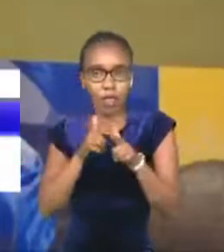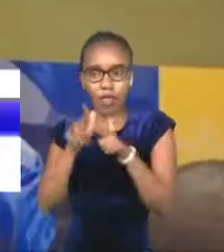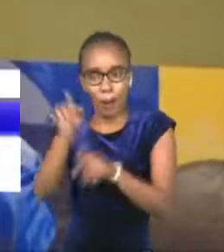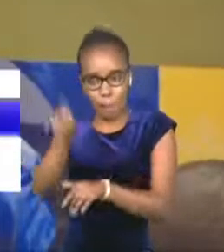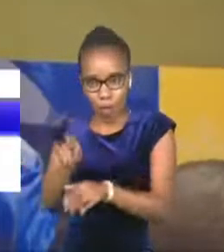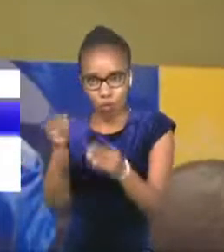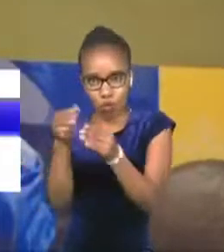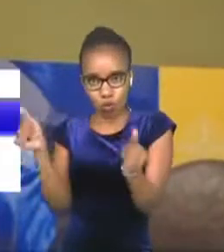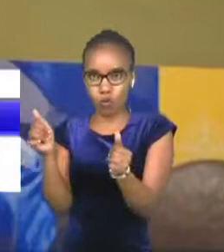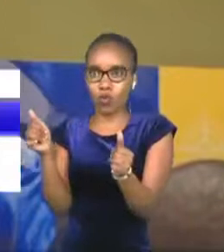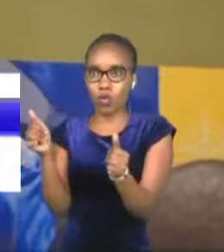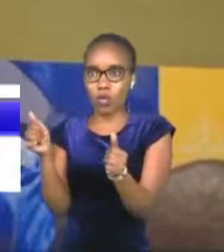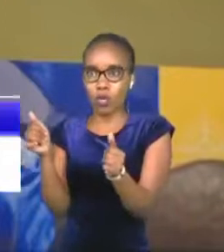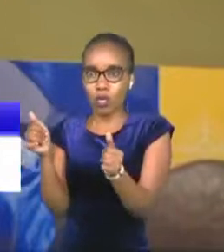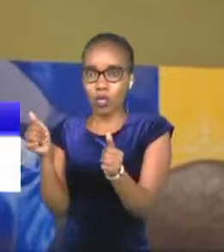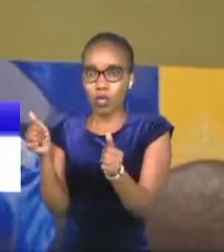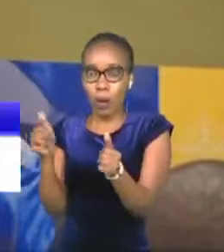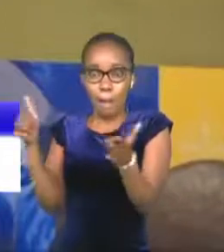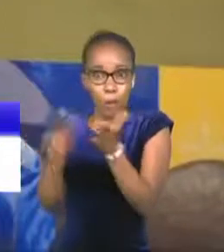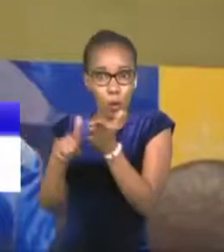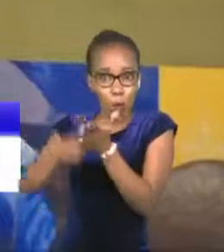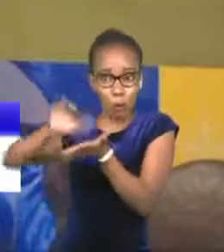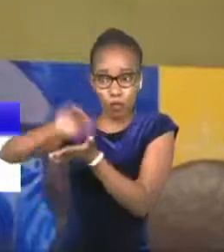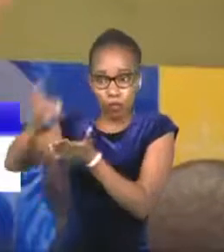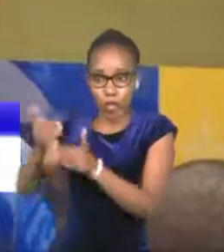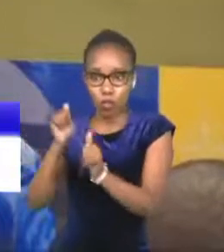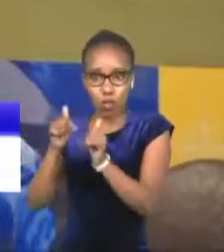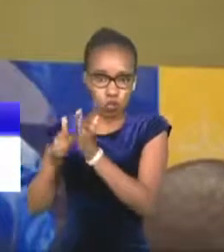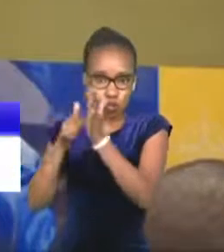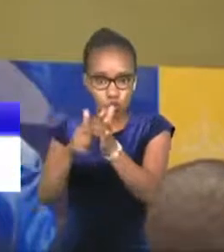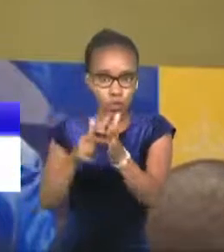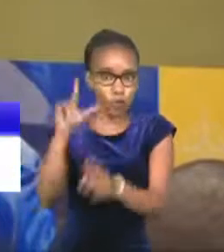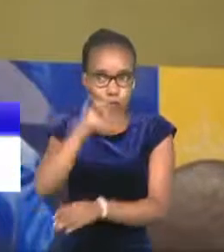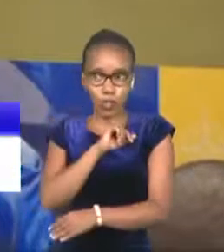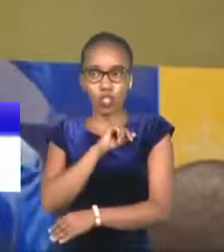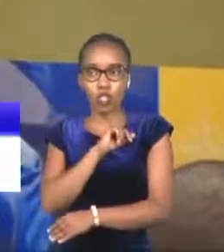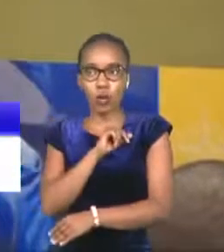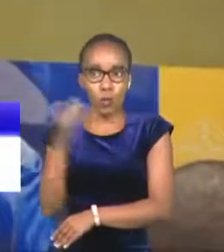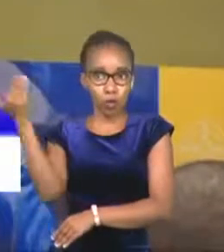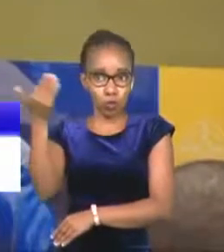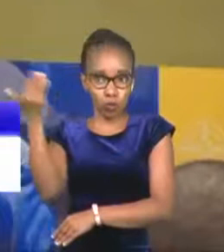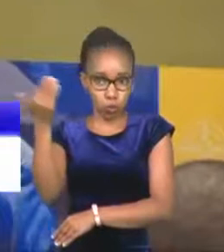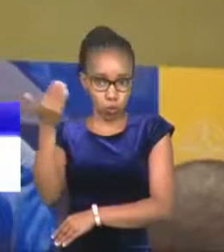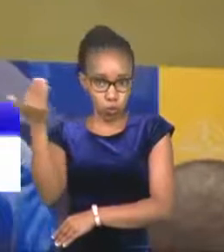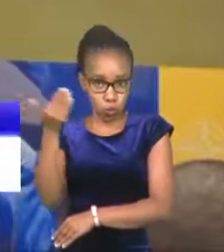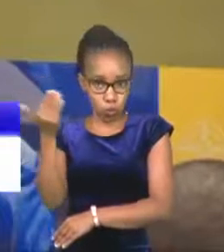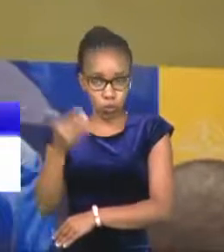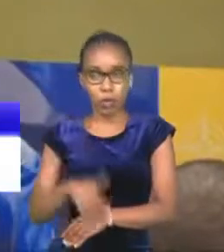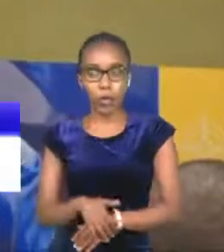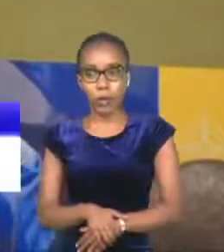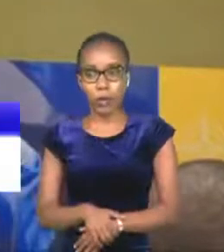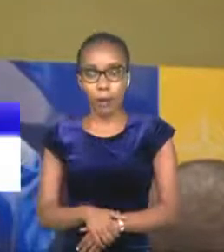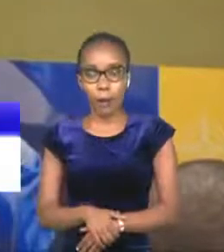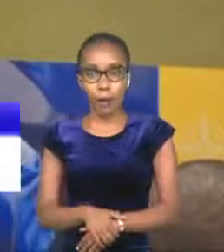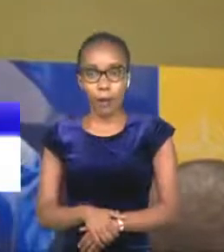address financial resource gaps that have been demonstrated here by the able presenters.